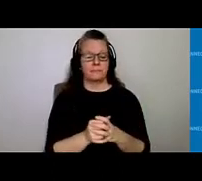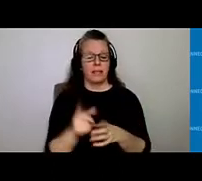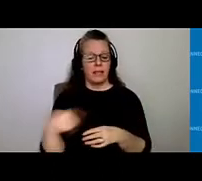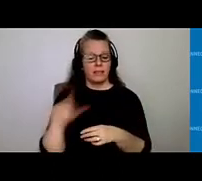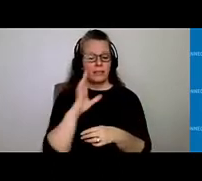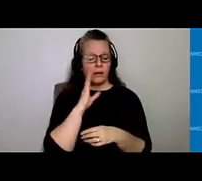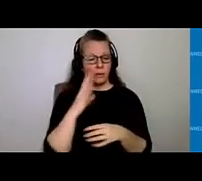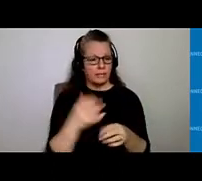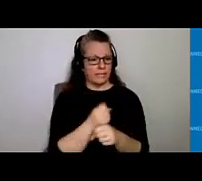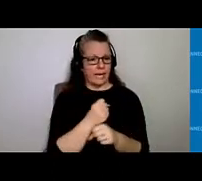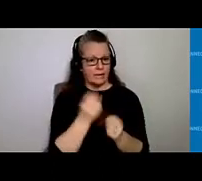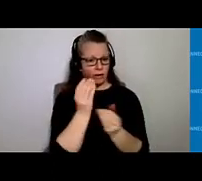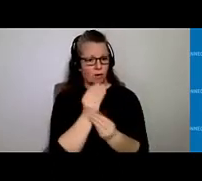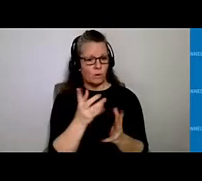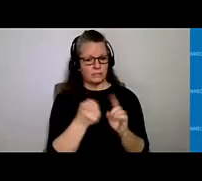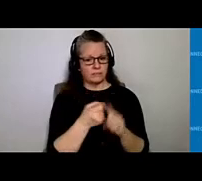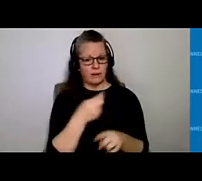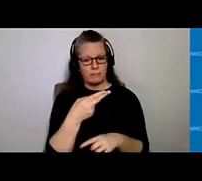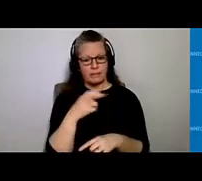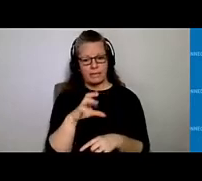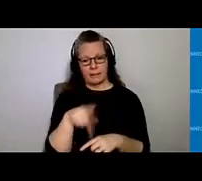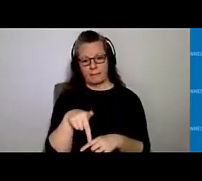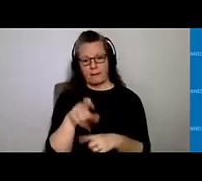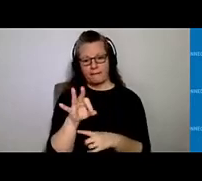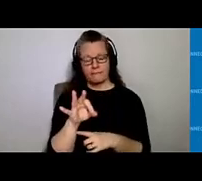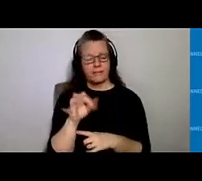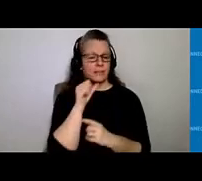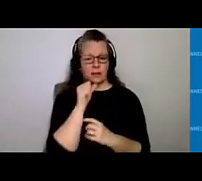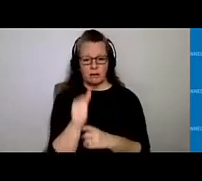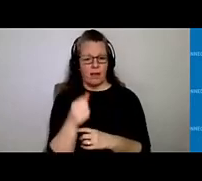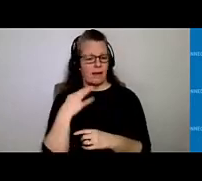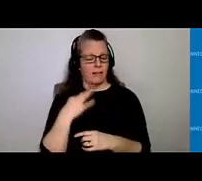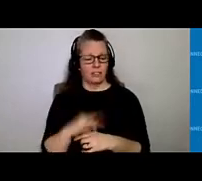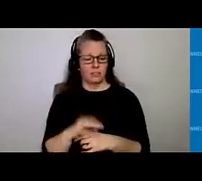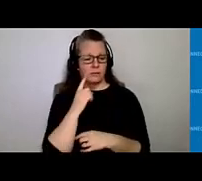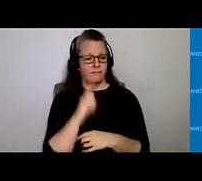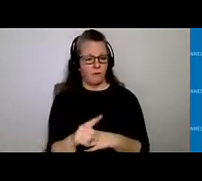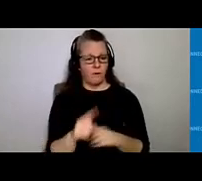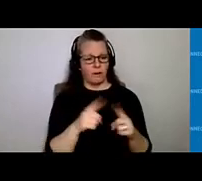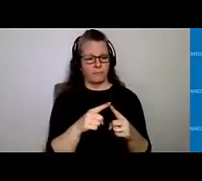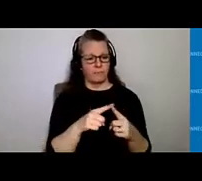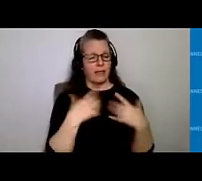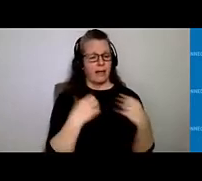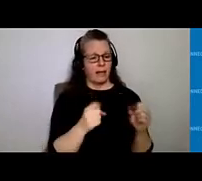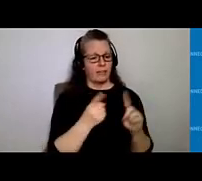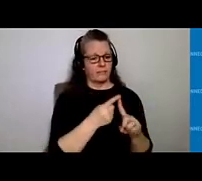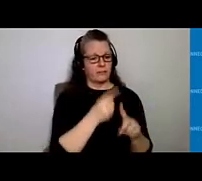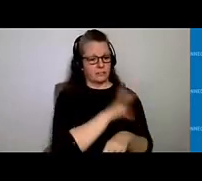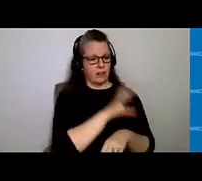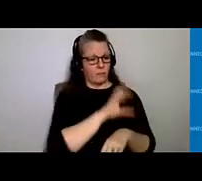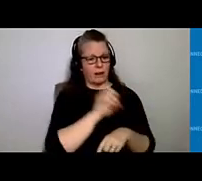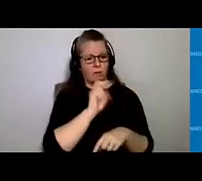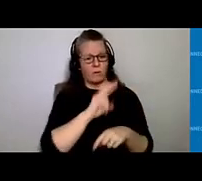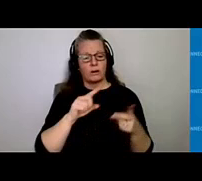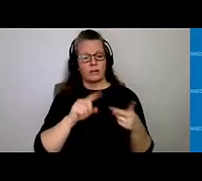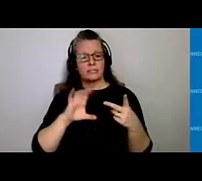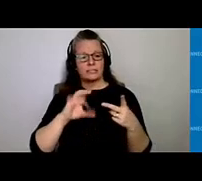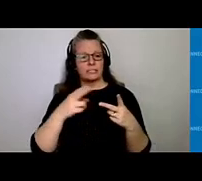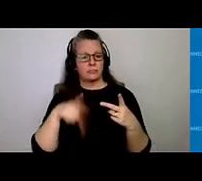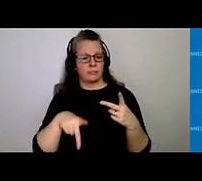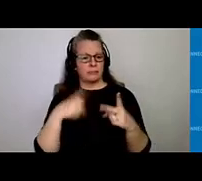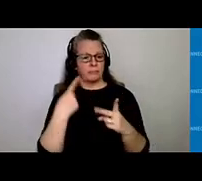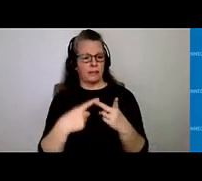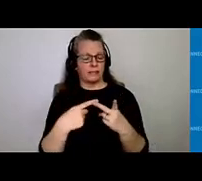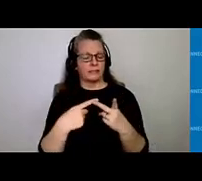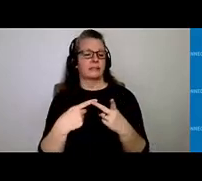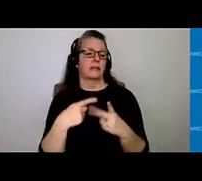notice from HCPF that they are no longer eligible for either Health First Colorado or the CHP Plus program. At that